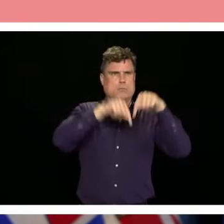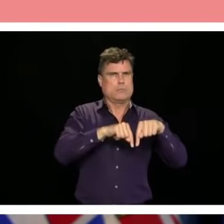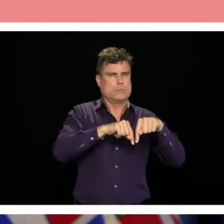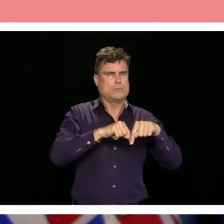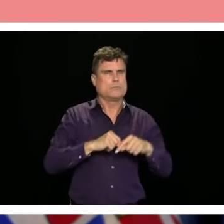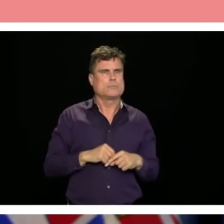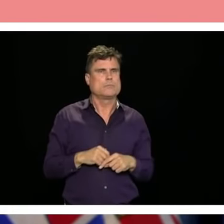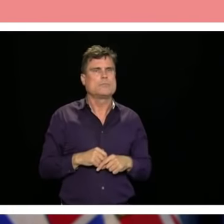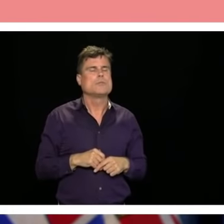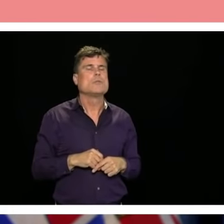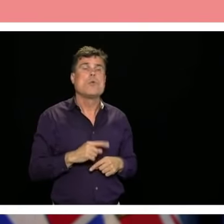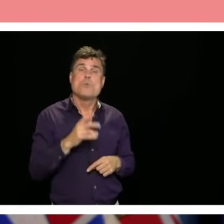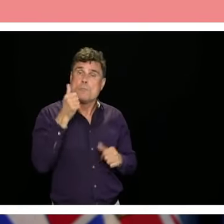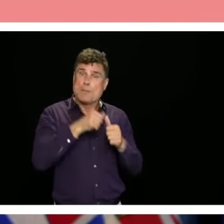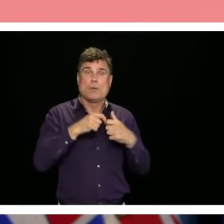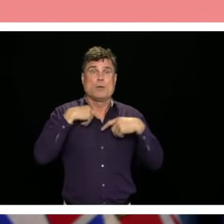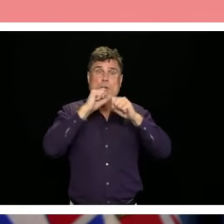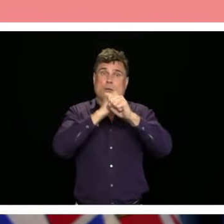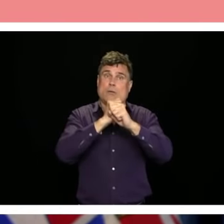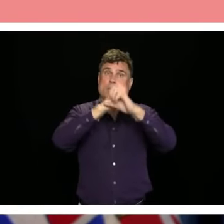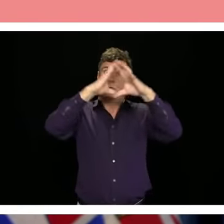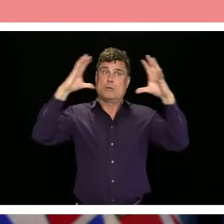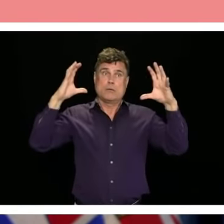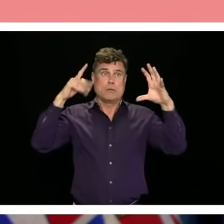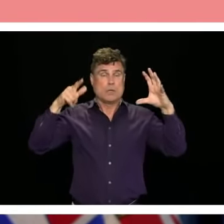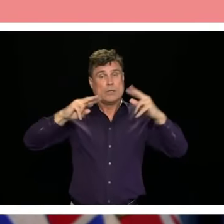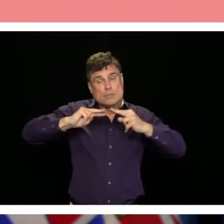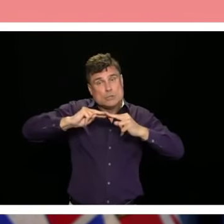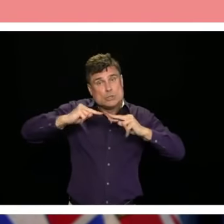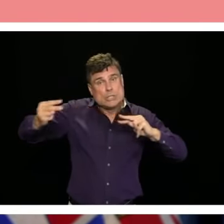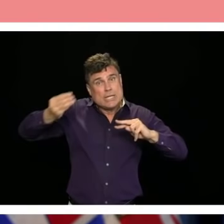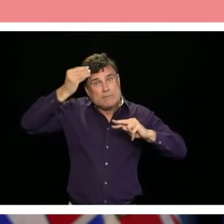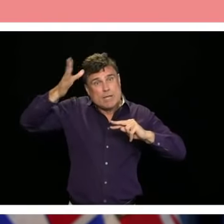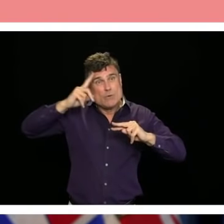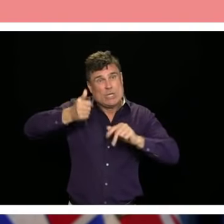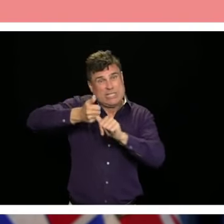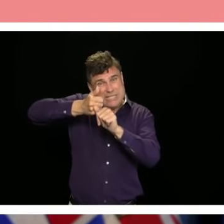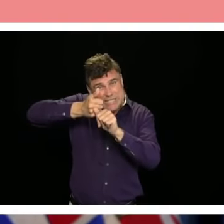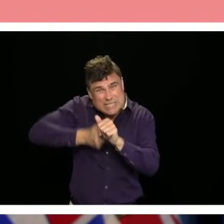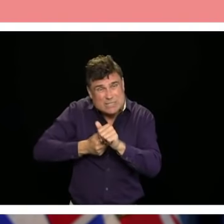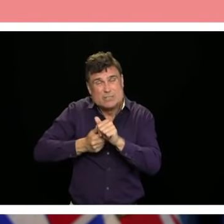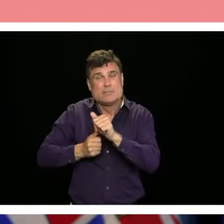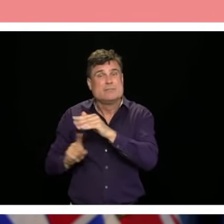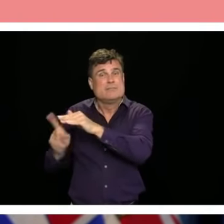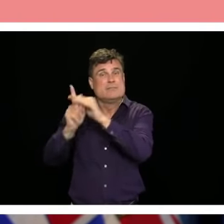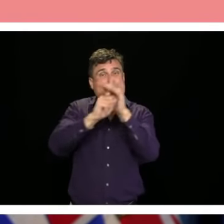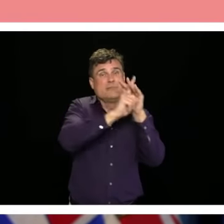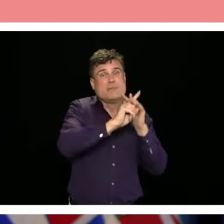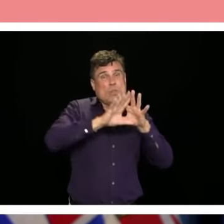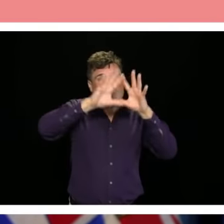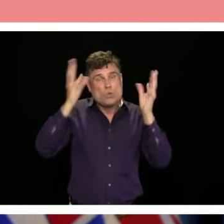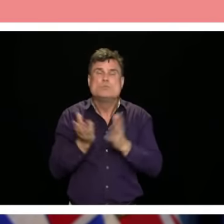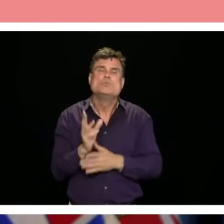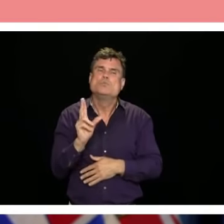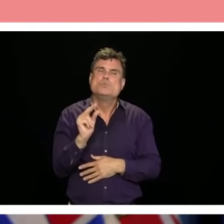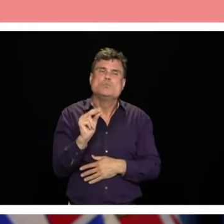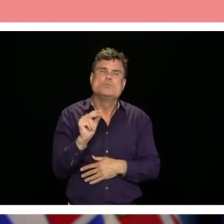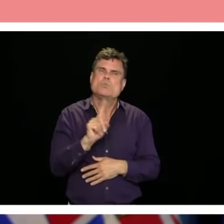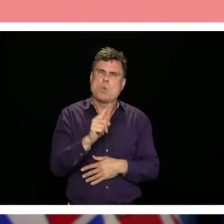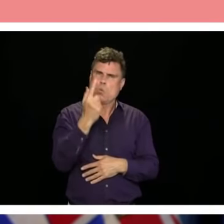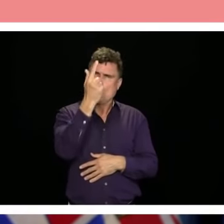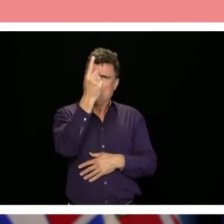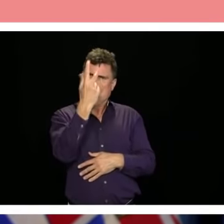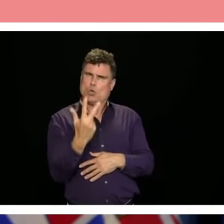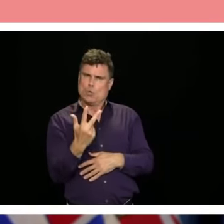and things like that. So it just gives us a sense of what. People have